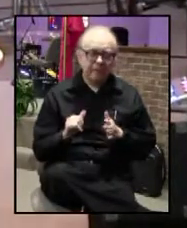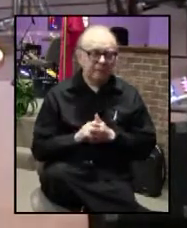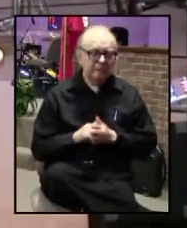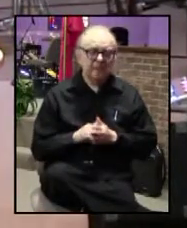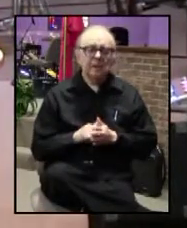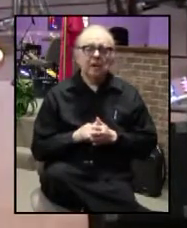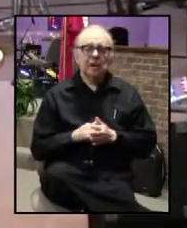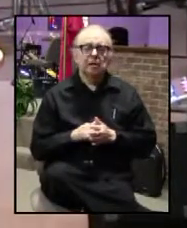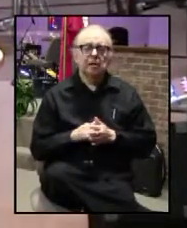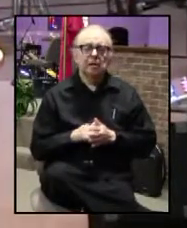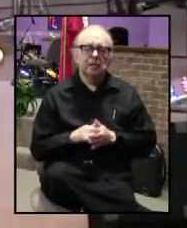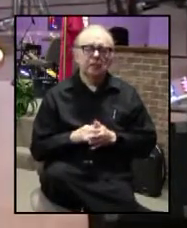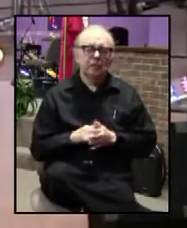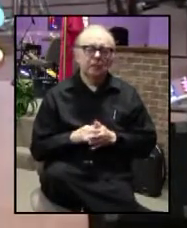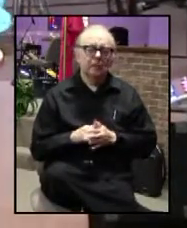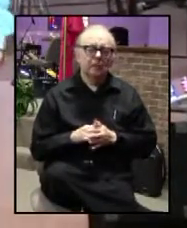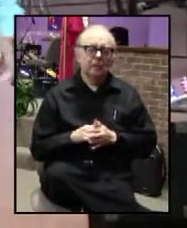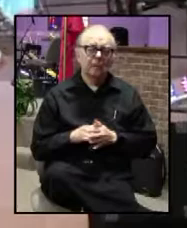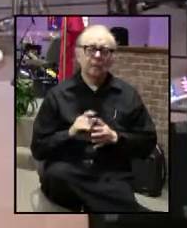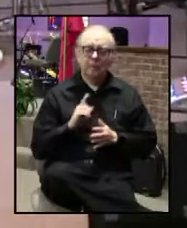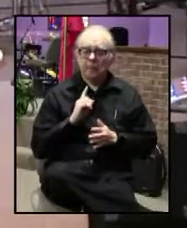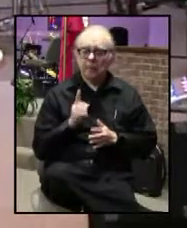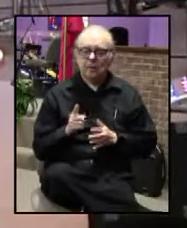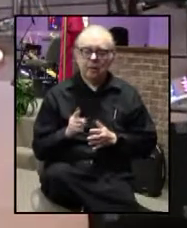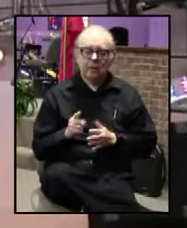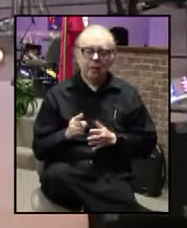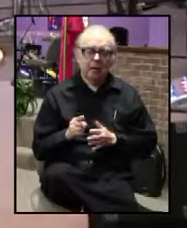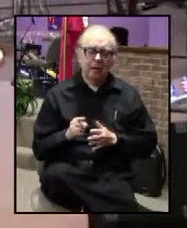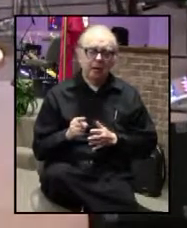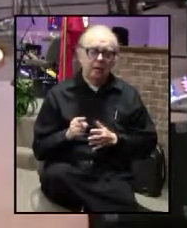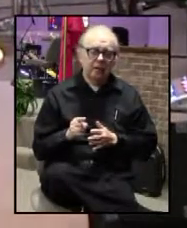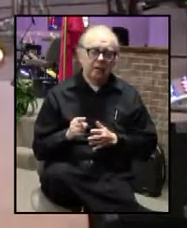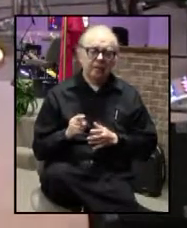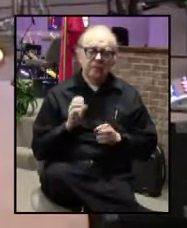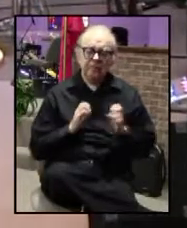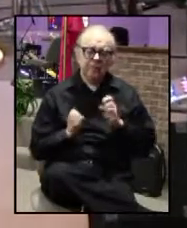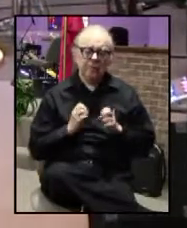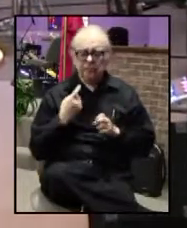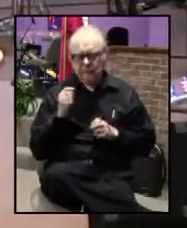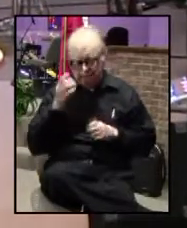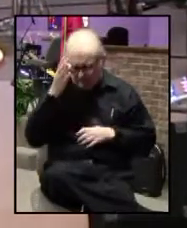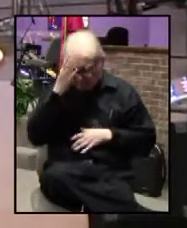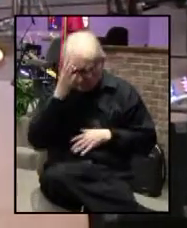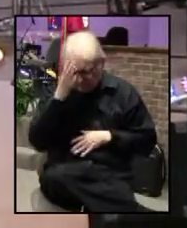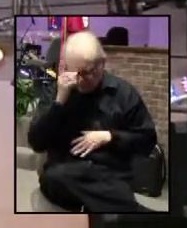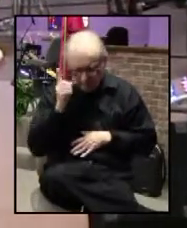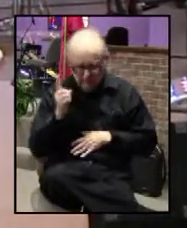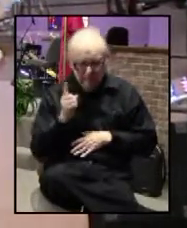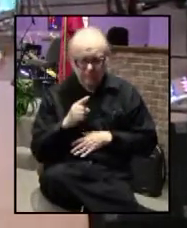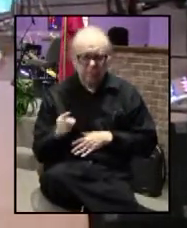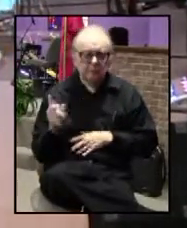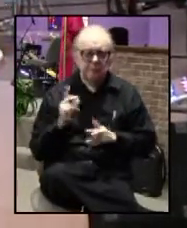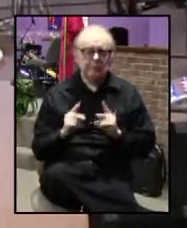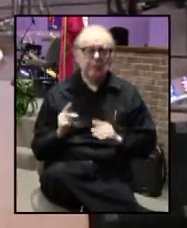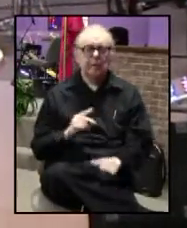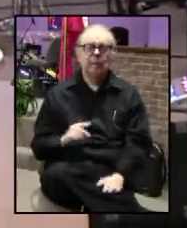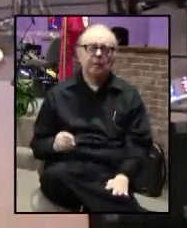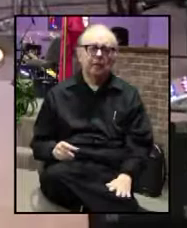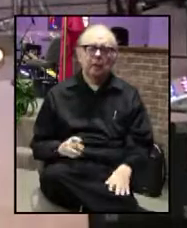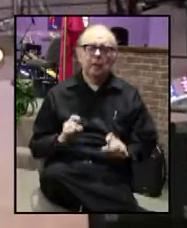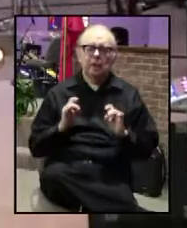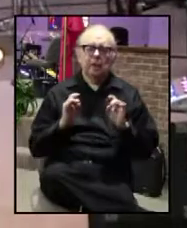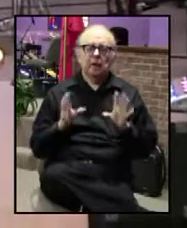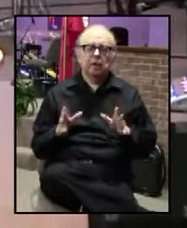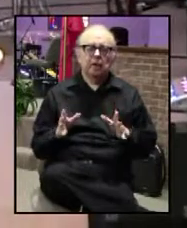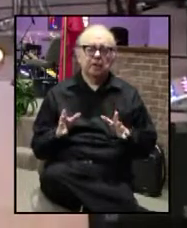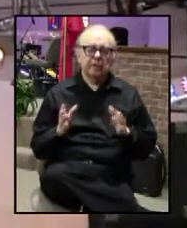that. It was just too sentimental and emotional for him. And he was one of those guys that did not like to break